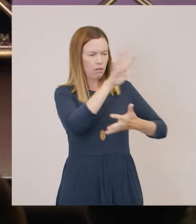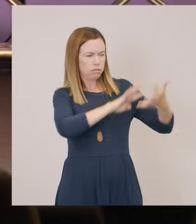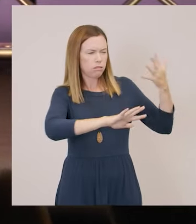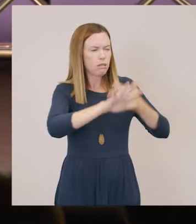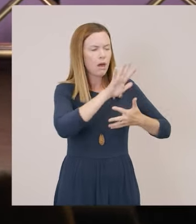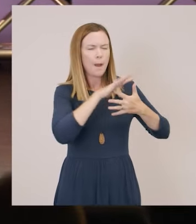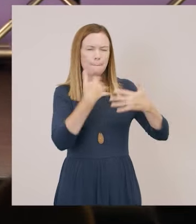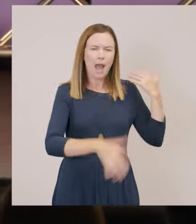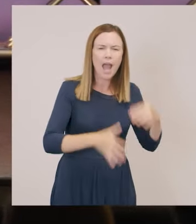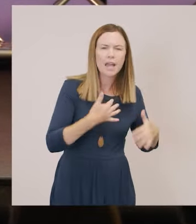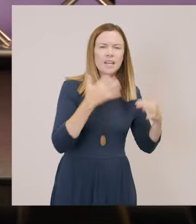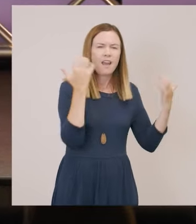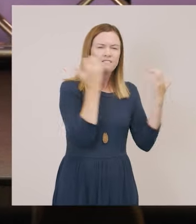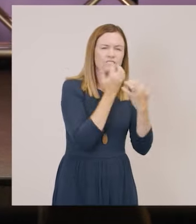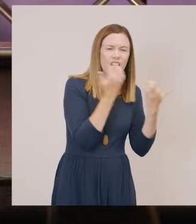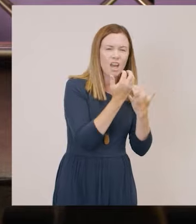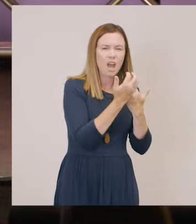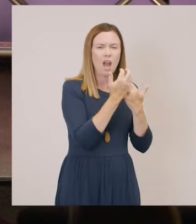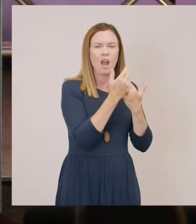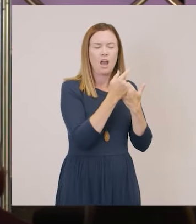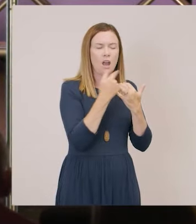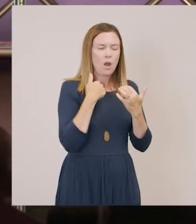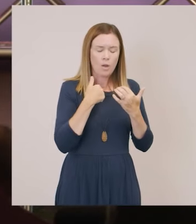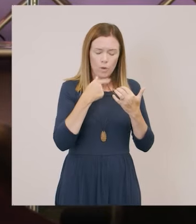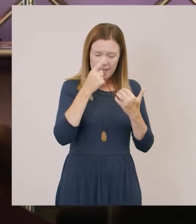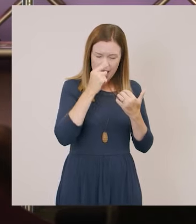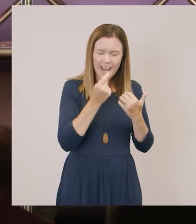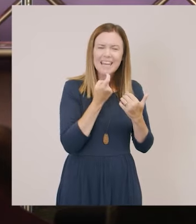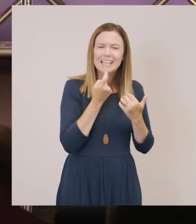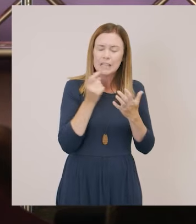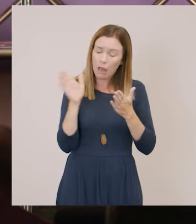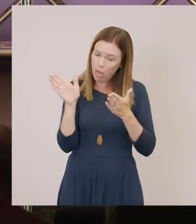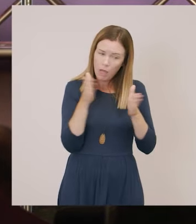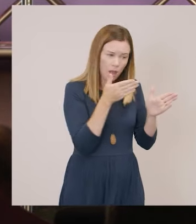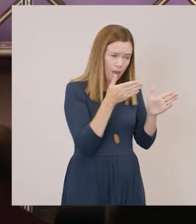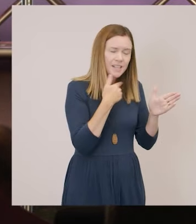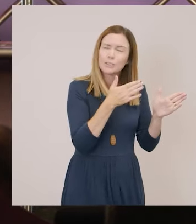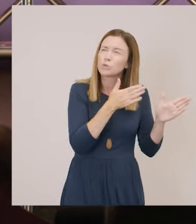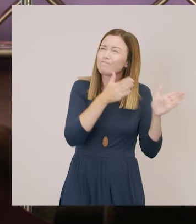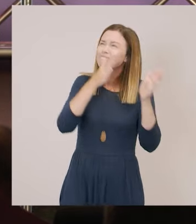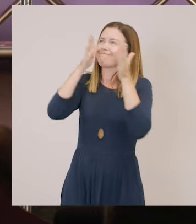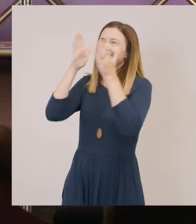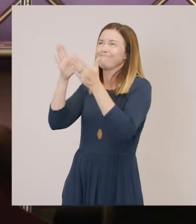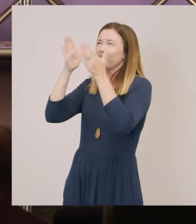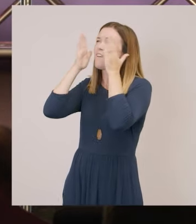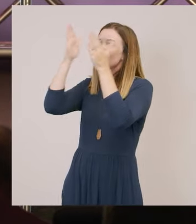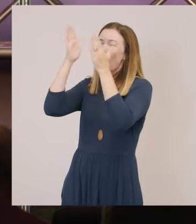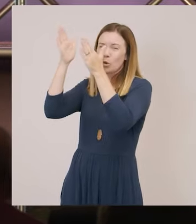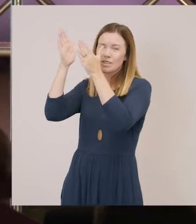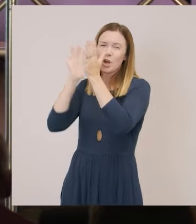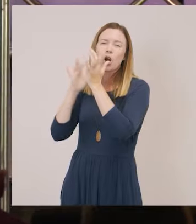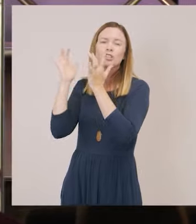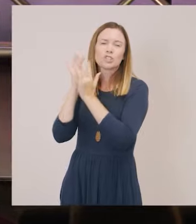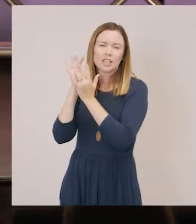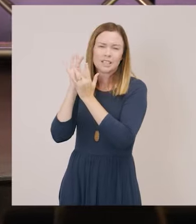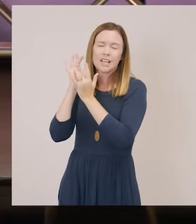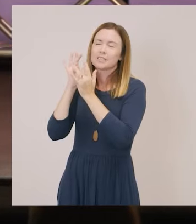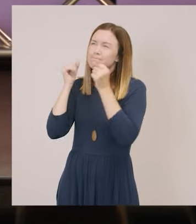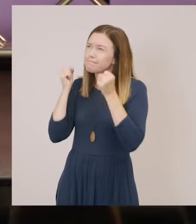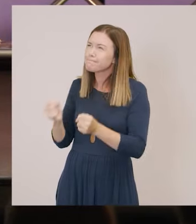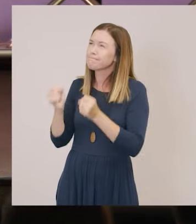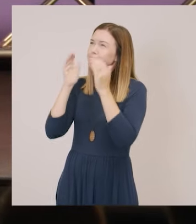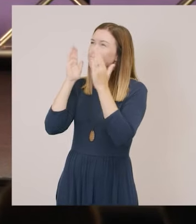and pain and fear. And we can so easily take our focus off Jesus. But we need to keep our eyes firmly on